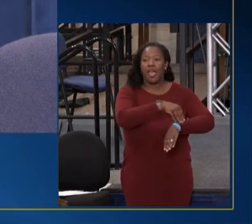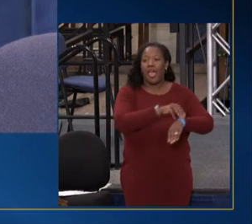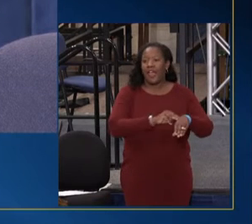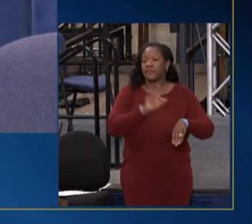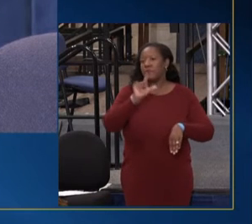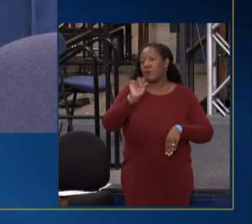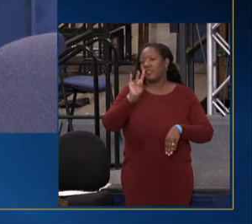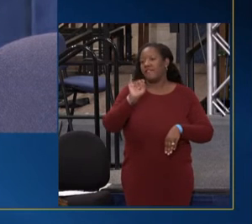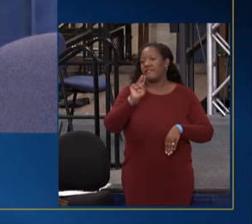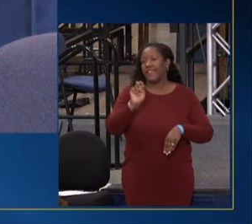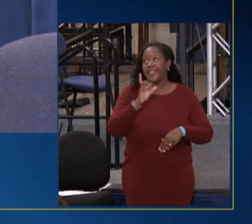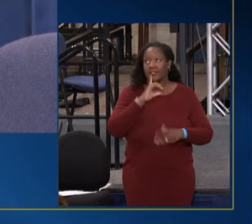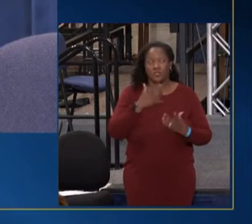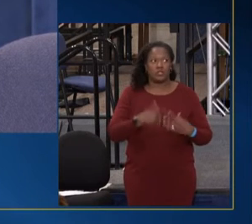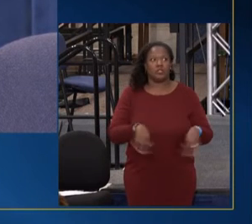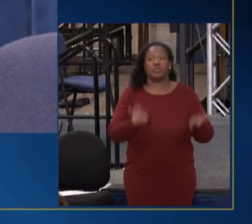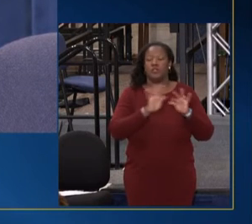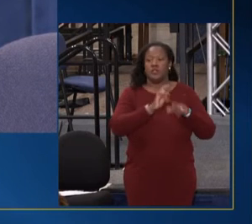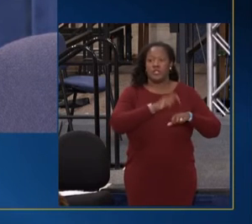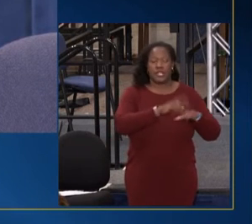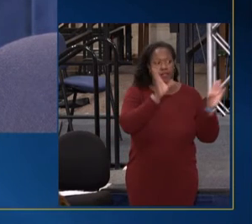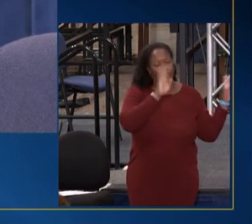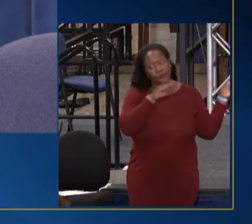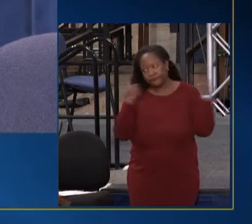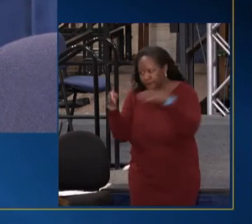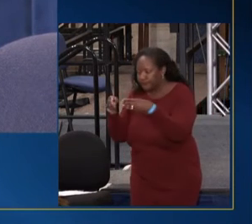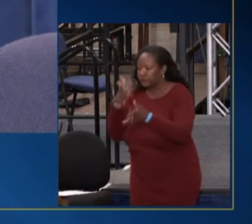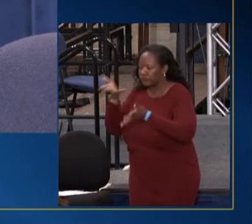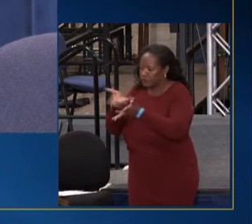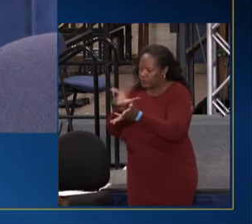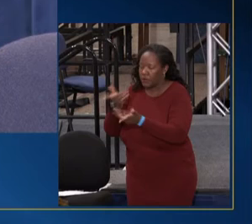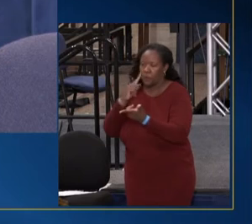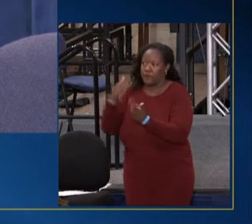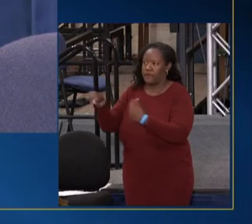amount of time and attention to address those individuals.